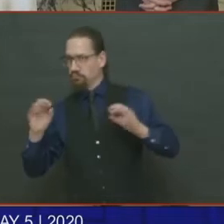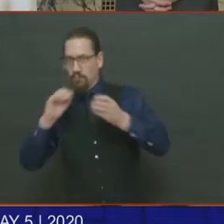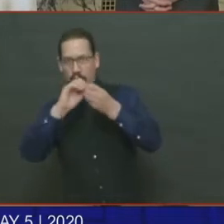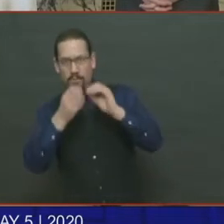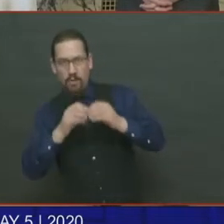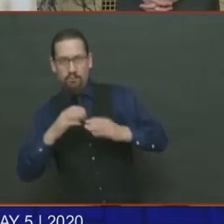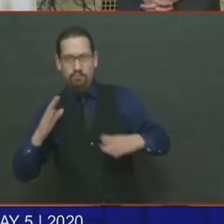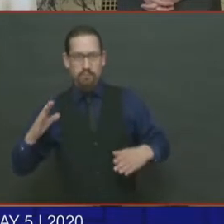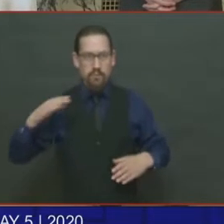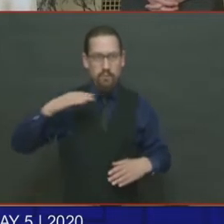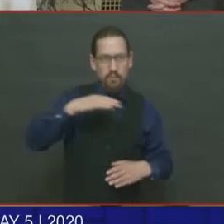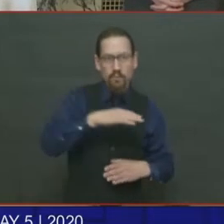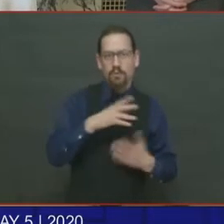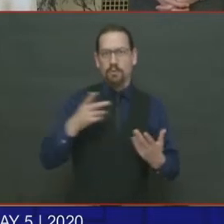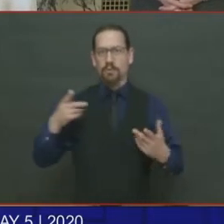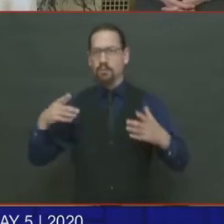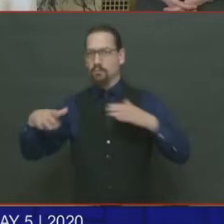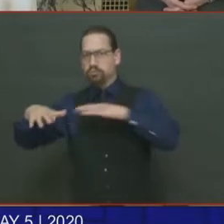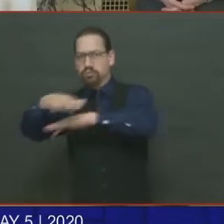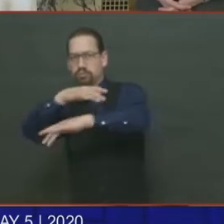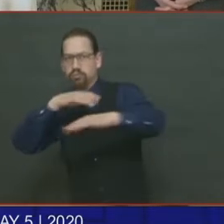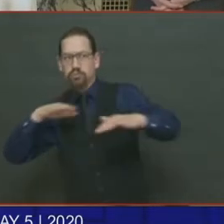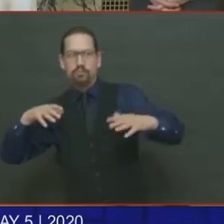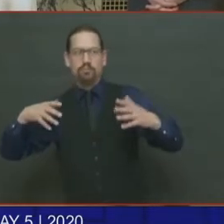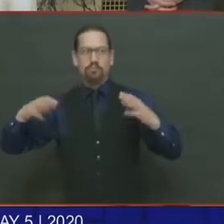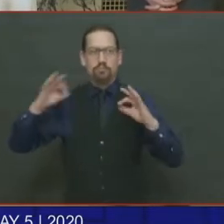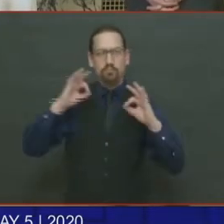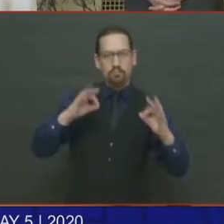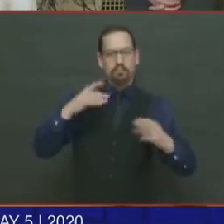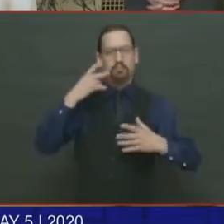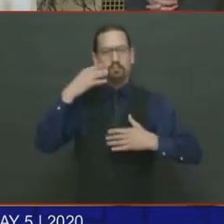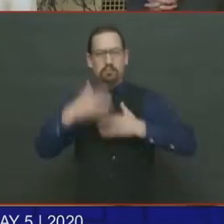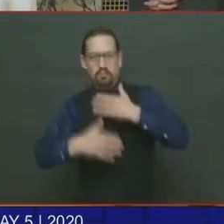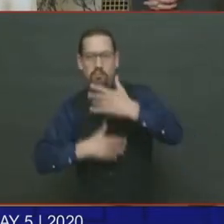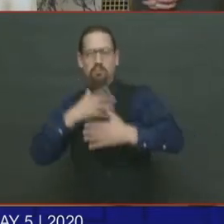with that, I will turn it over to Dr. Nicole.